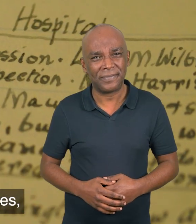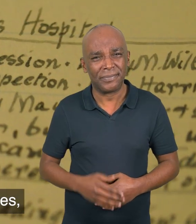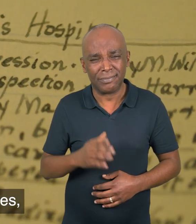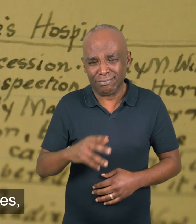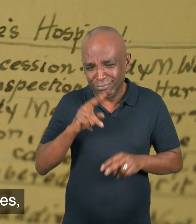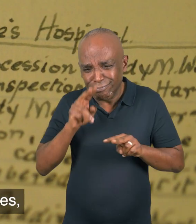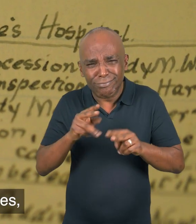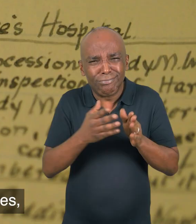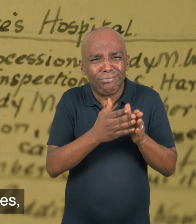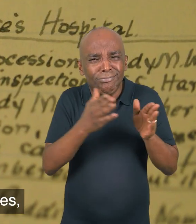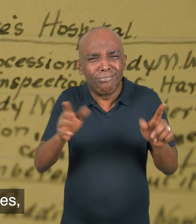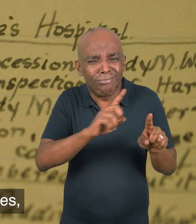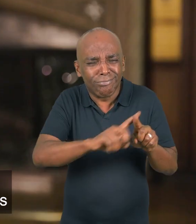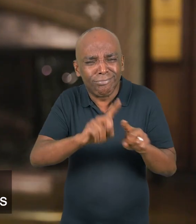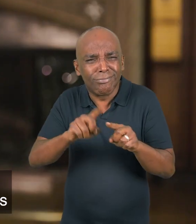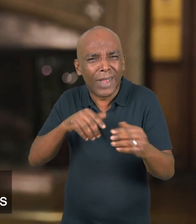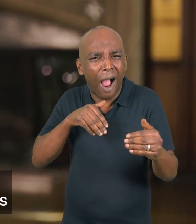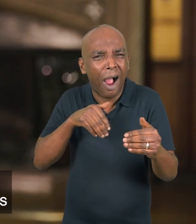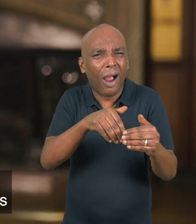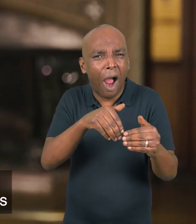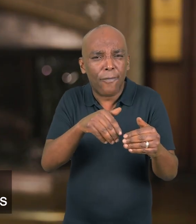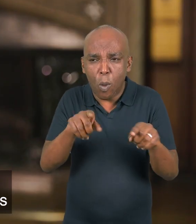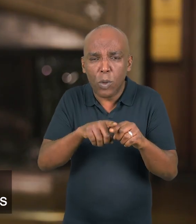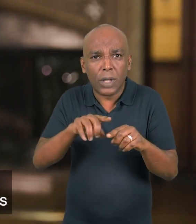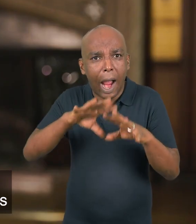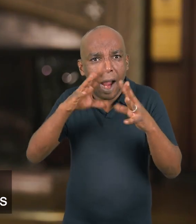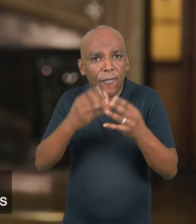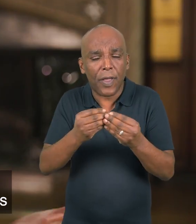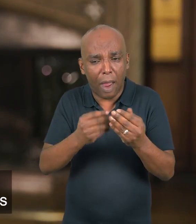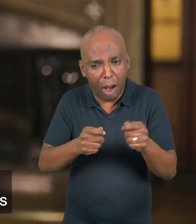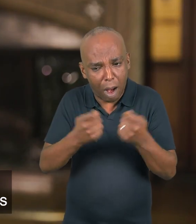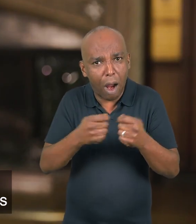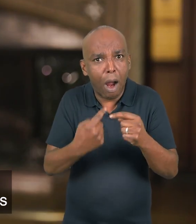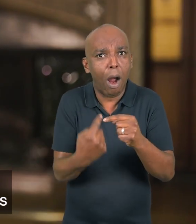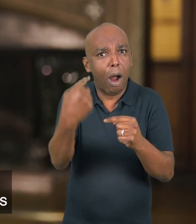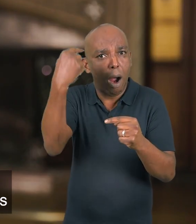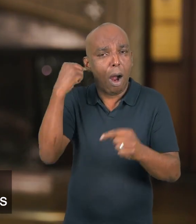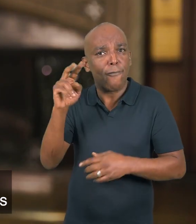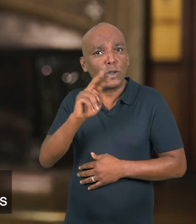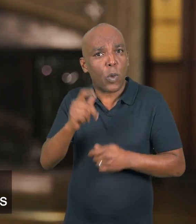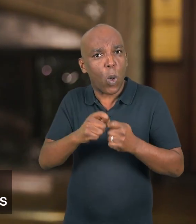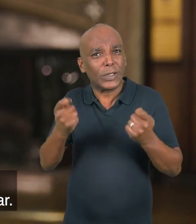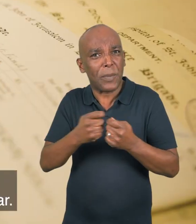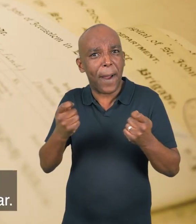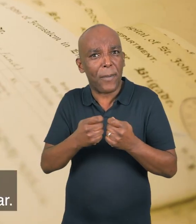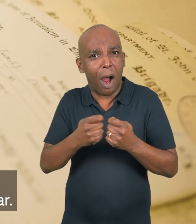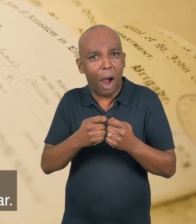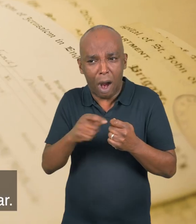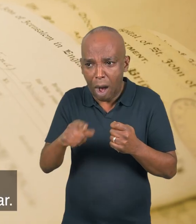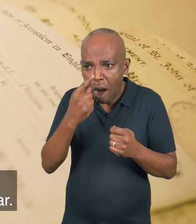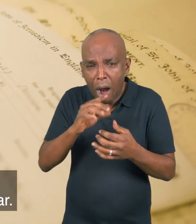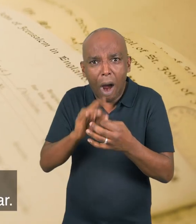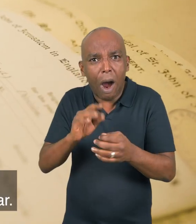I've been looking at a wide range of archives, and this includes everything from press cuttings from Victorian newspapers, all the way